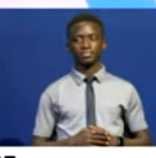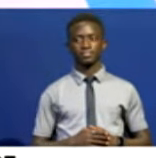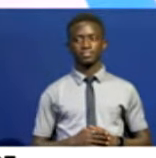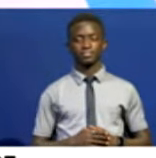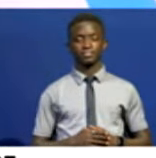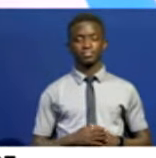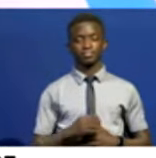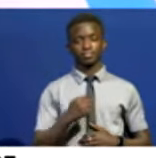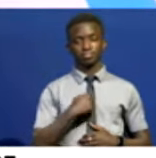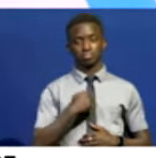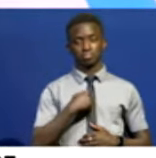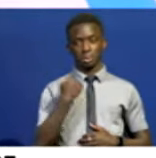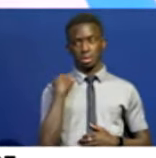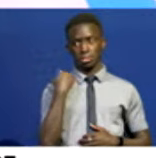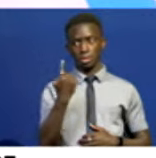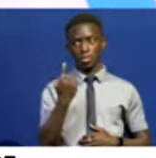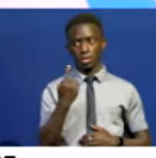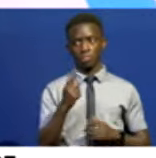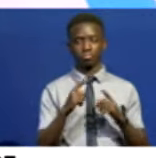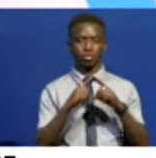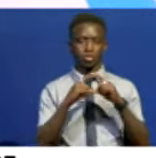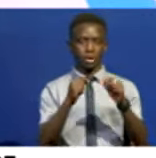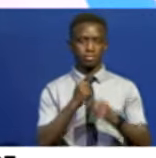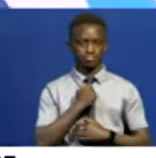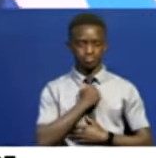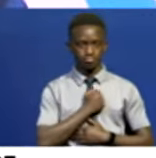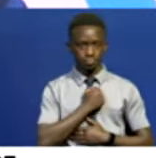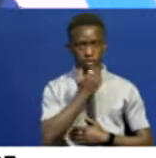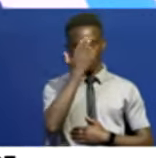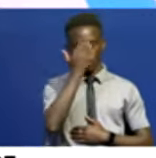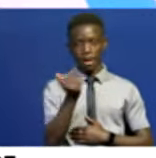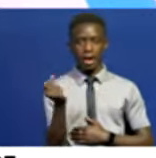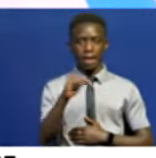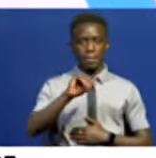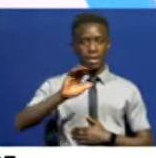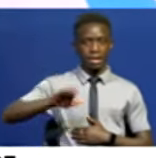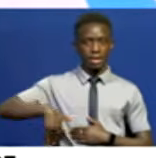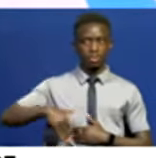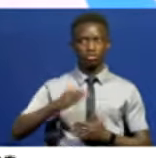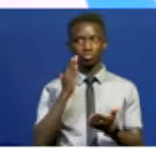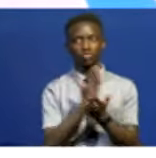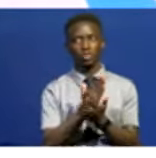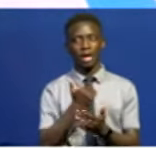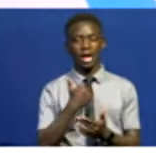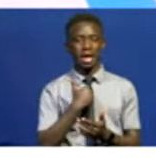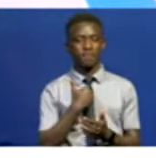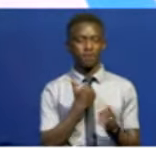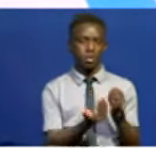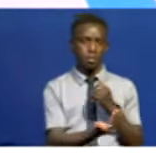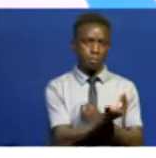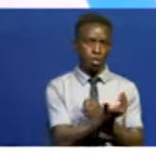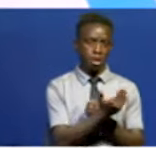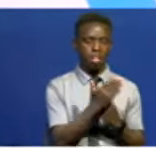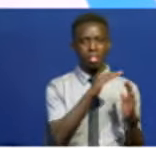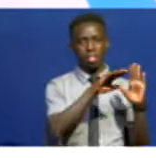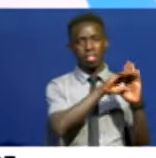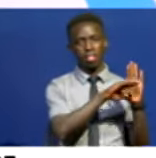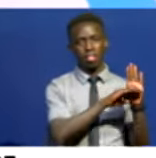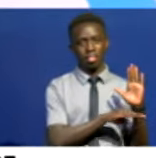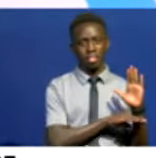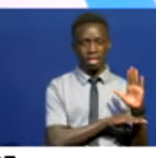I apologize for coming in a bit late. We had a full plate this morning, and I made a